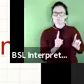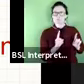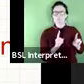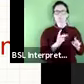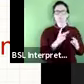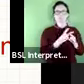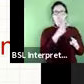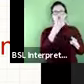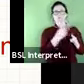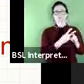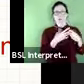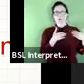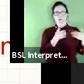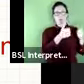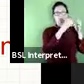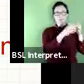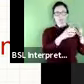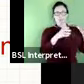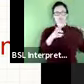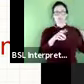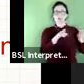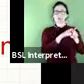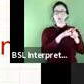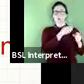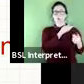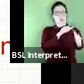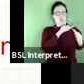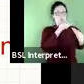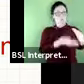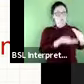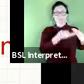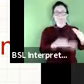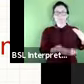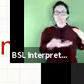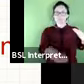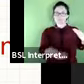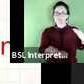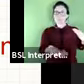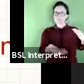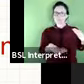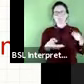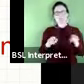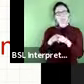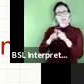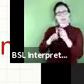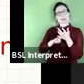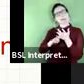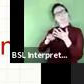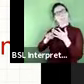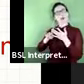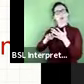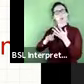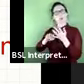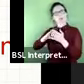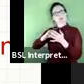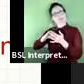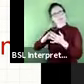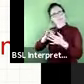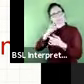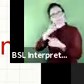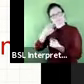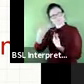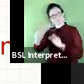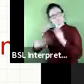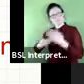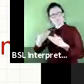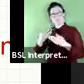re-wealthization and inherited wealth primacy, just like Louis said. But in China,